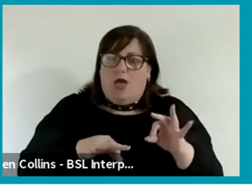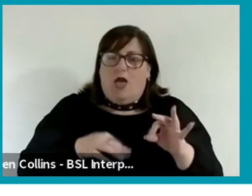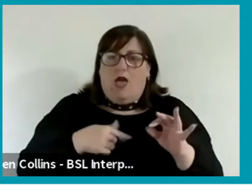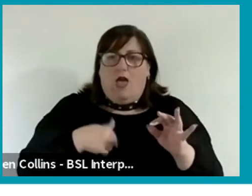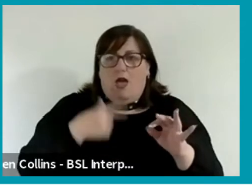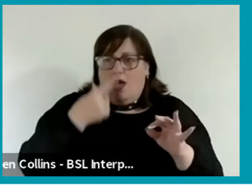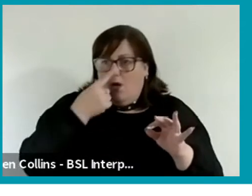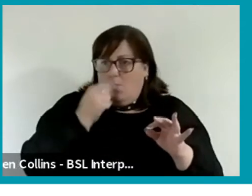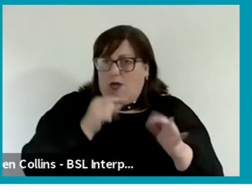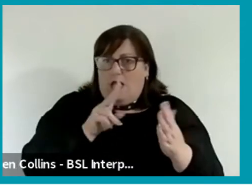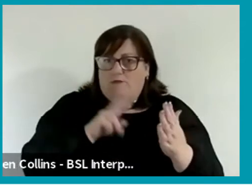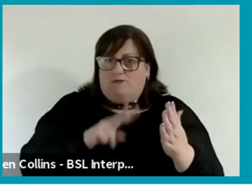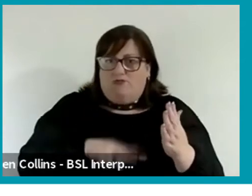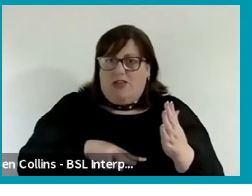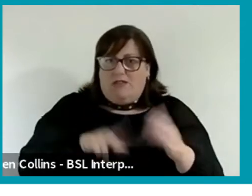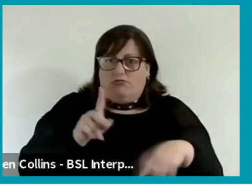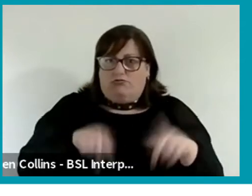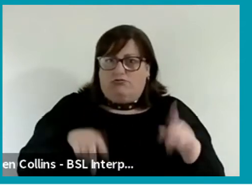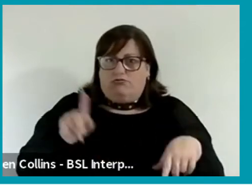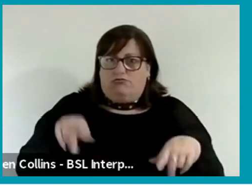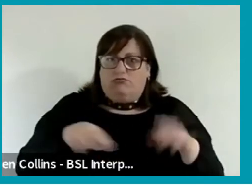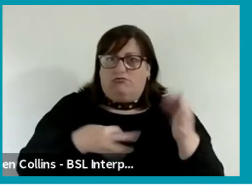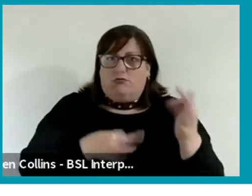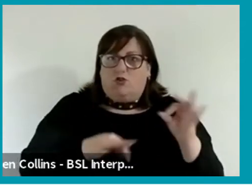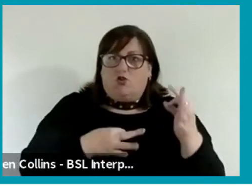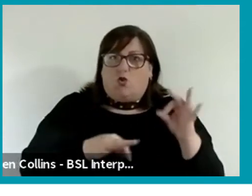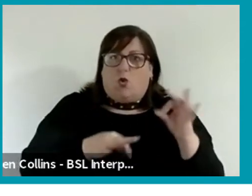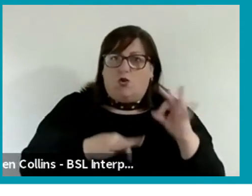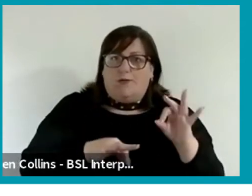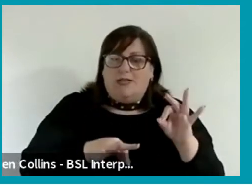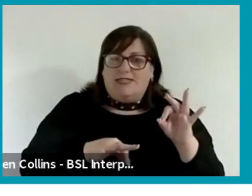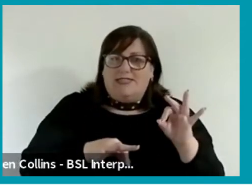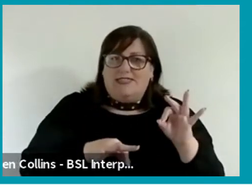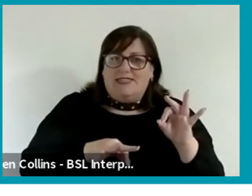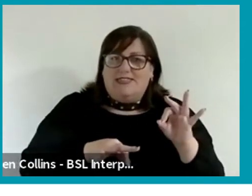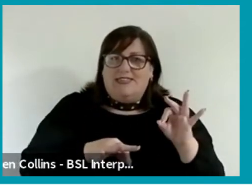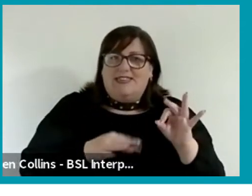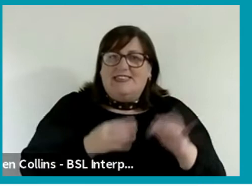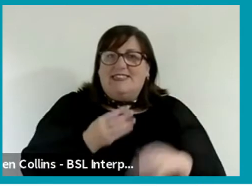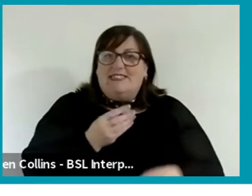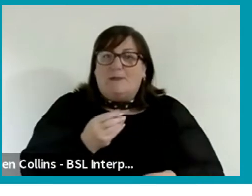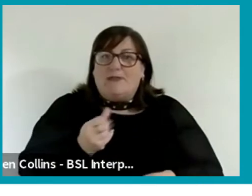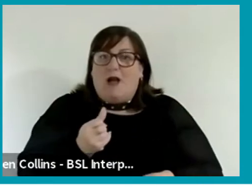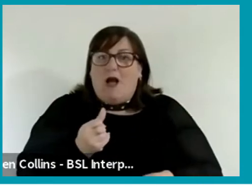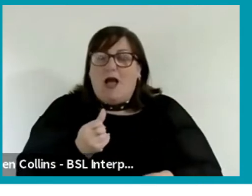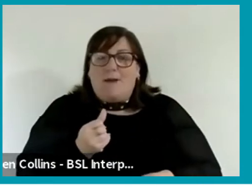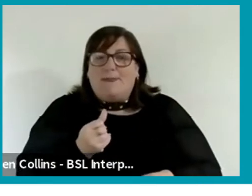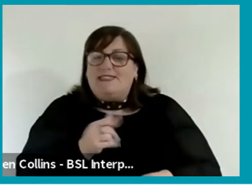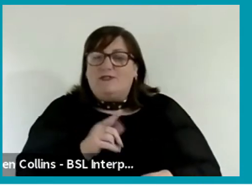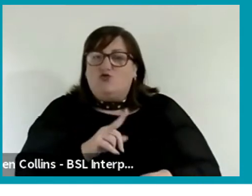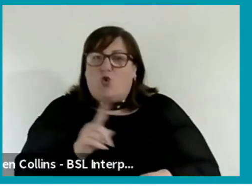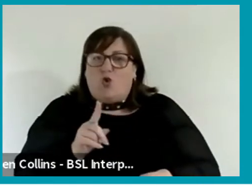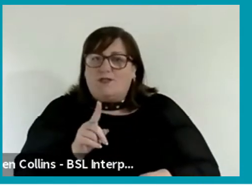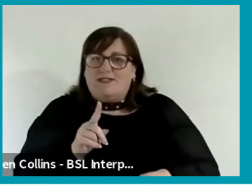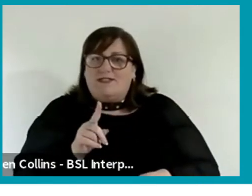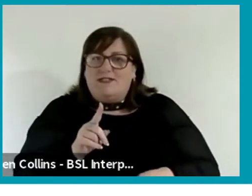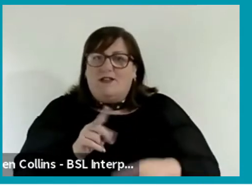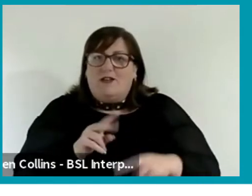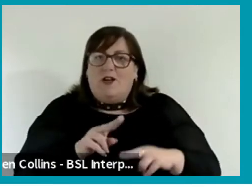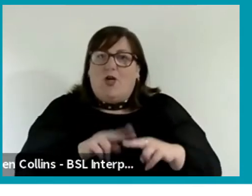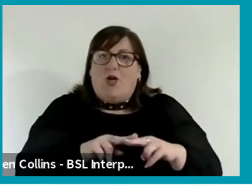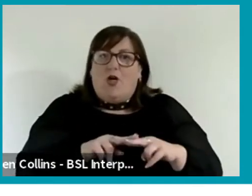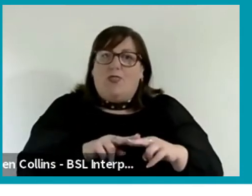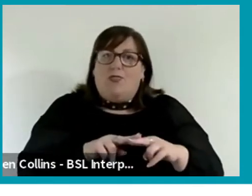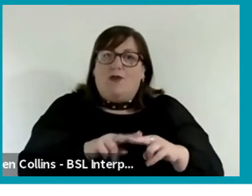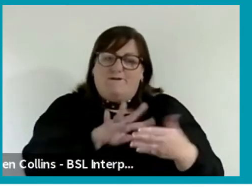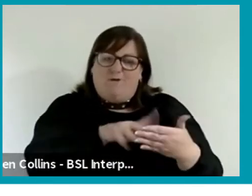We know that sometimes it's not about the format, it's not about the software, it's about to communicate. So